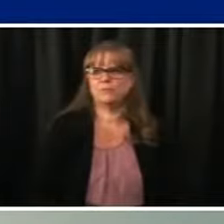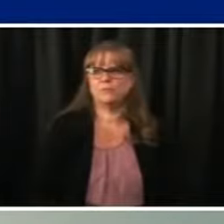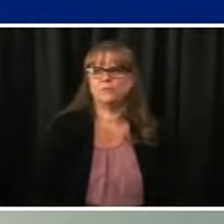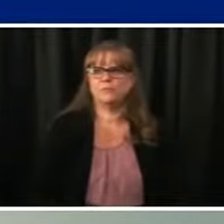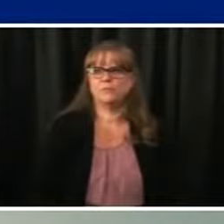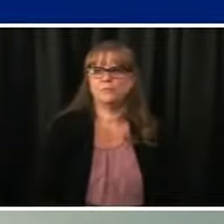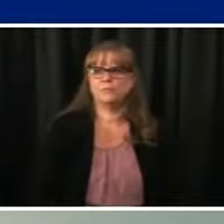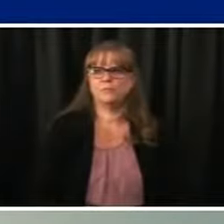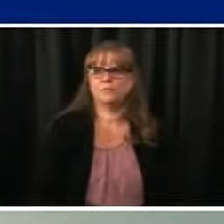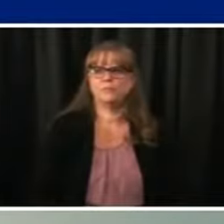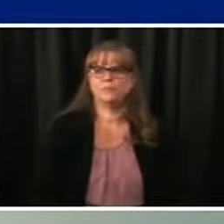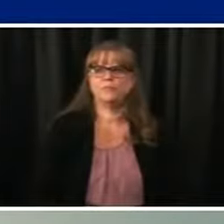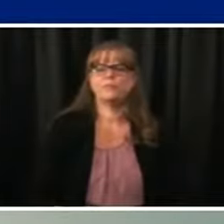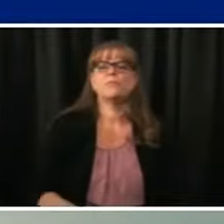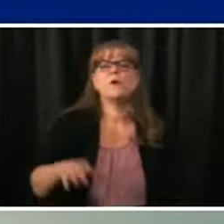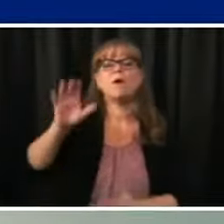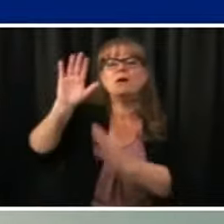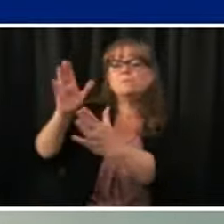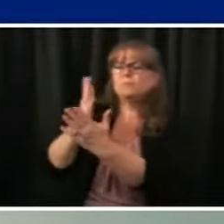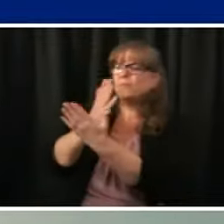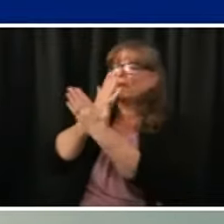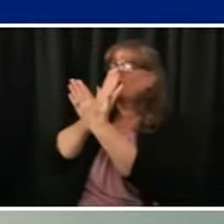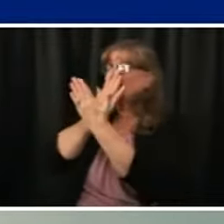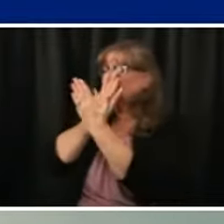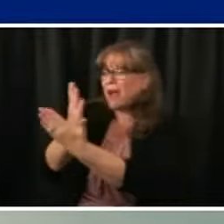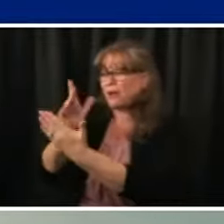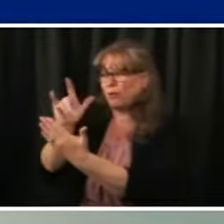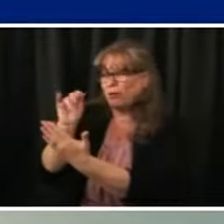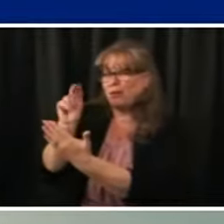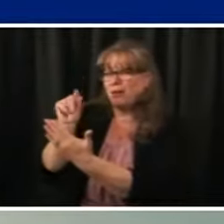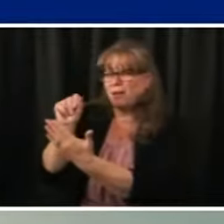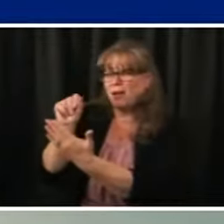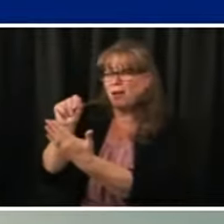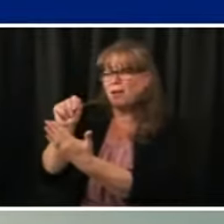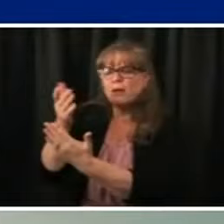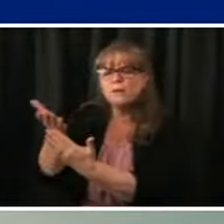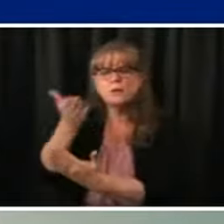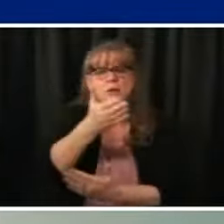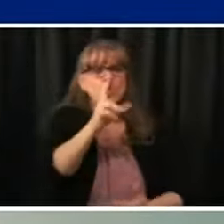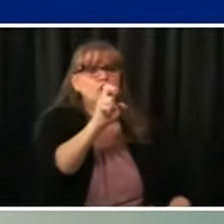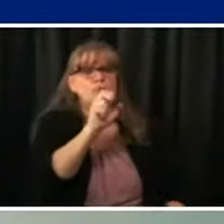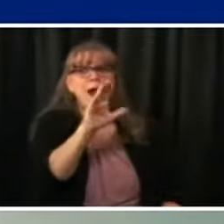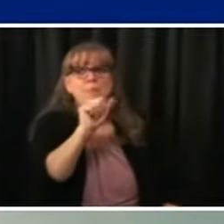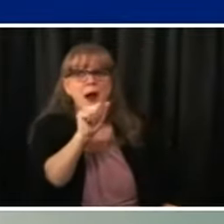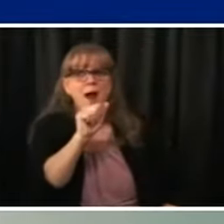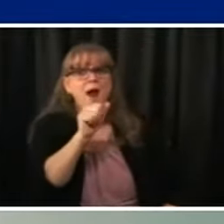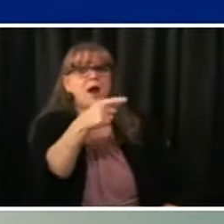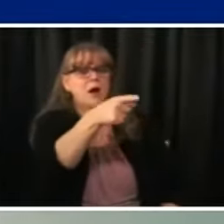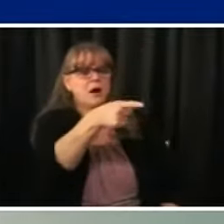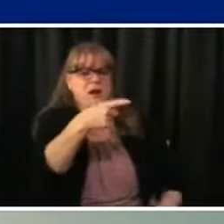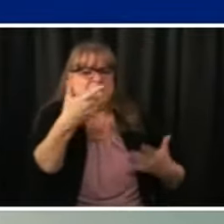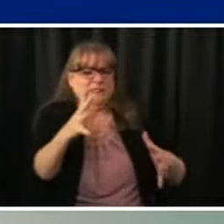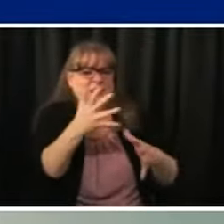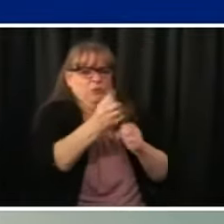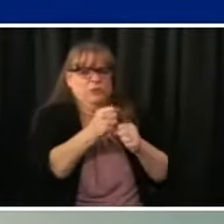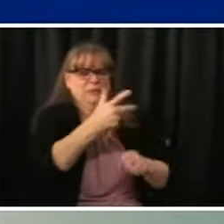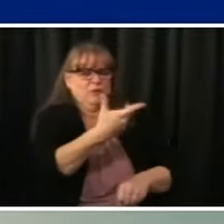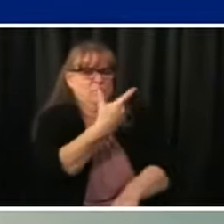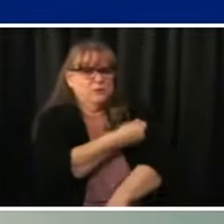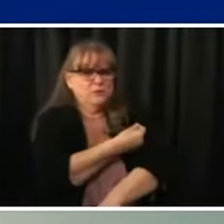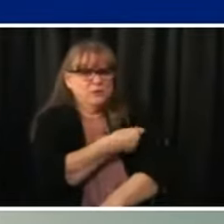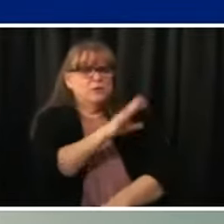respetamos. Gracias. Thank you, Linda. Rebecca Vasquez got the vaccine 2 weekends ago. And Rebecca, tell us about your